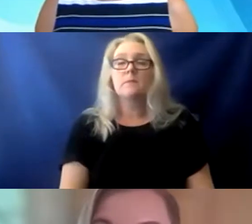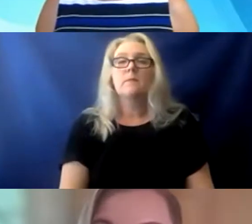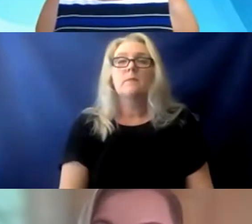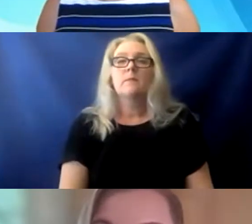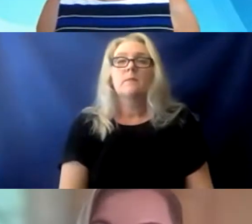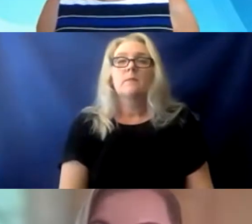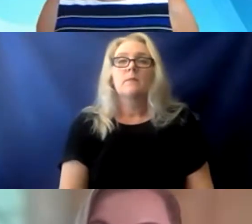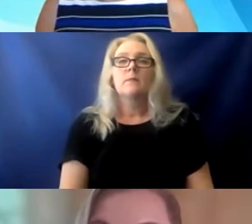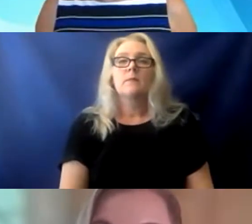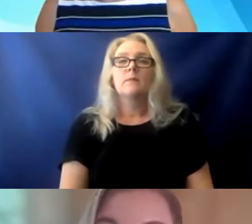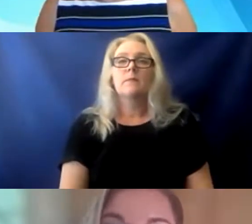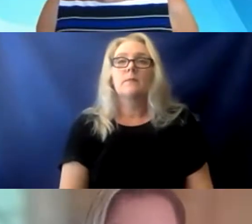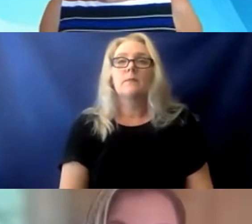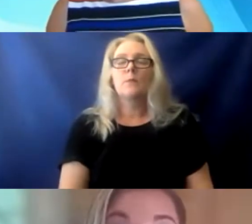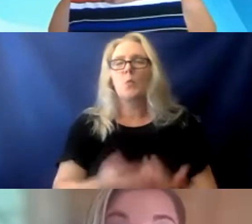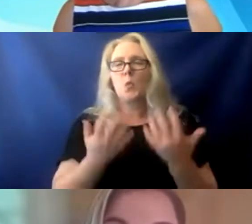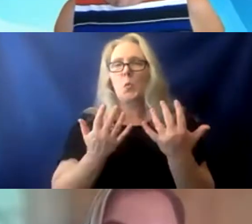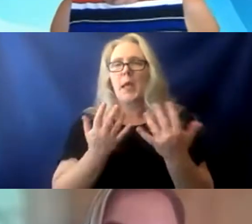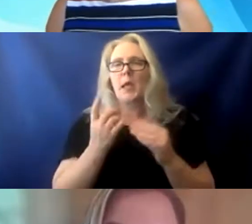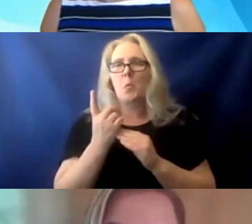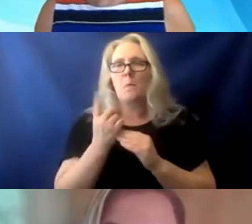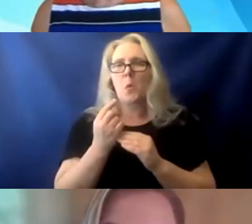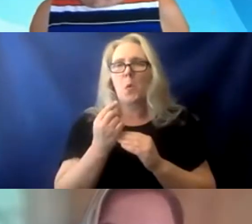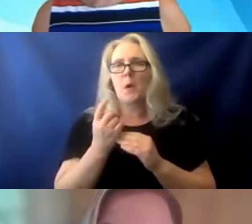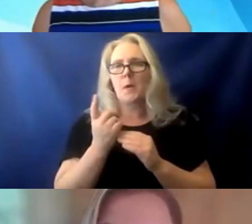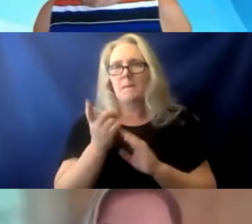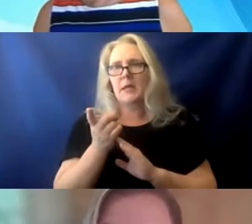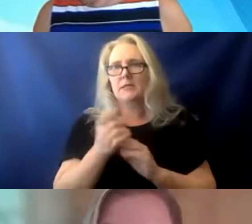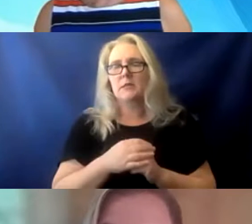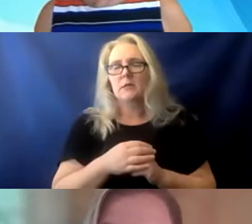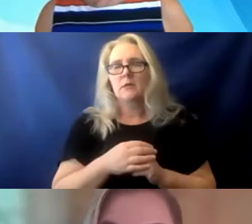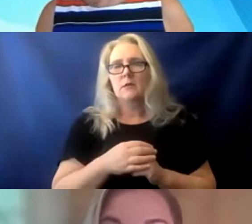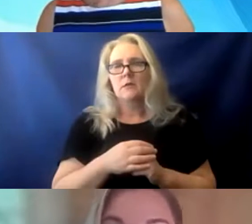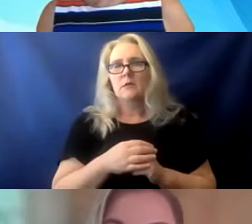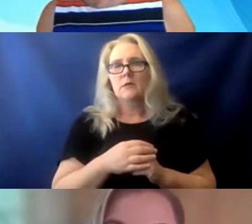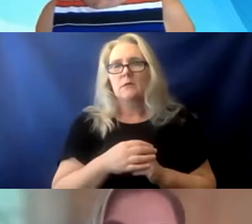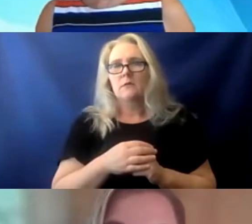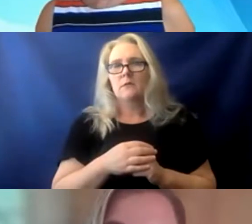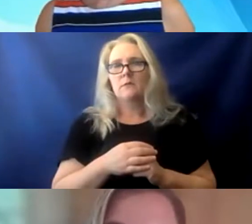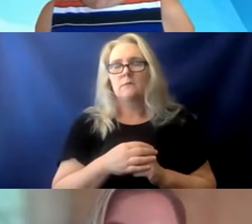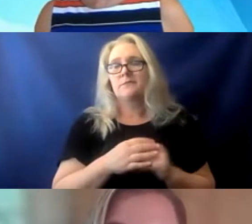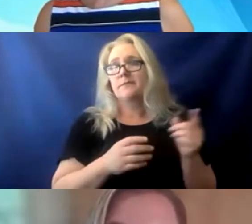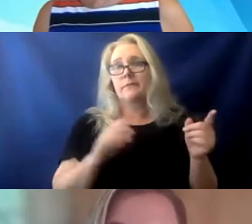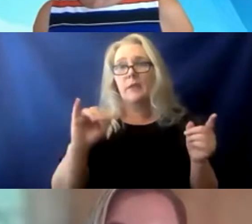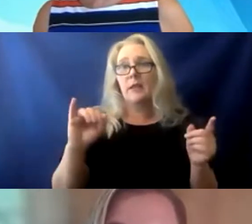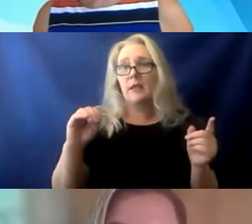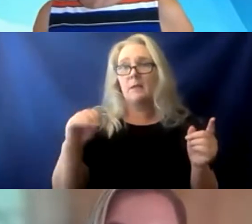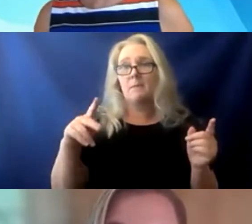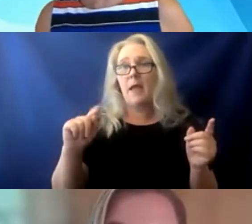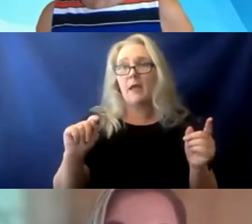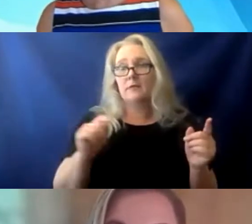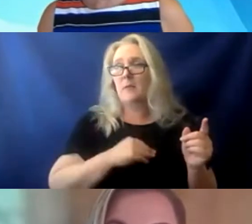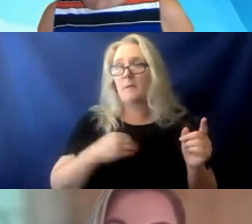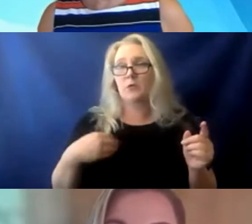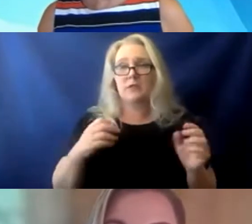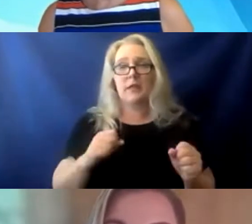Let's give it one more minute. I will say I'm happy to open it back to the impact too. I mean, this is exactly what we were hoping for, is thought partners who